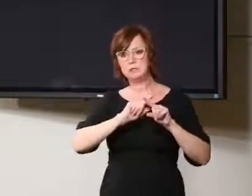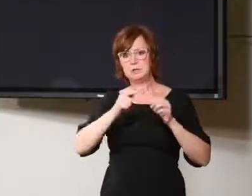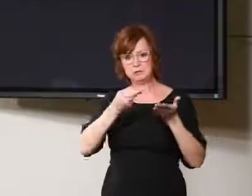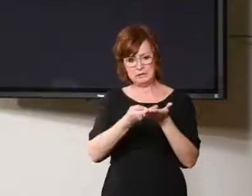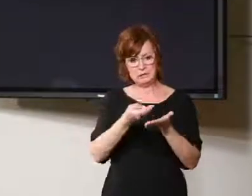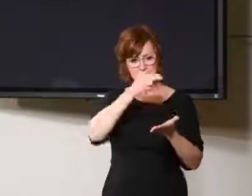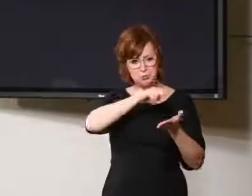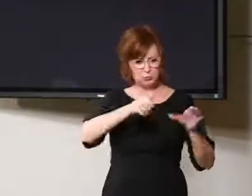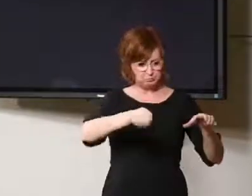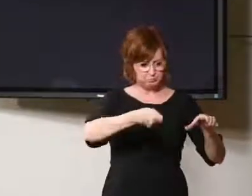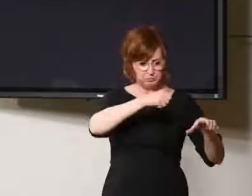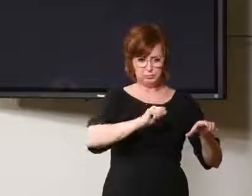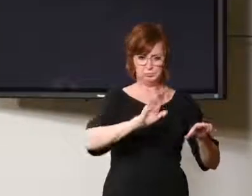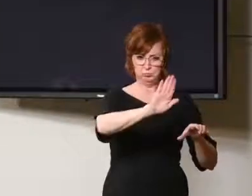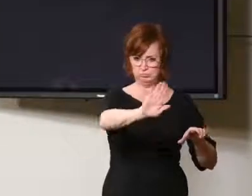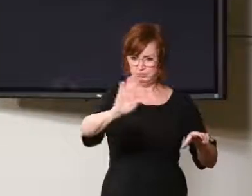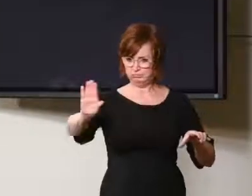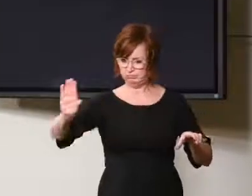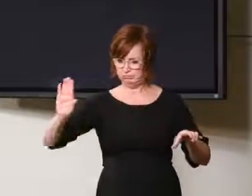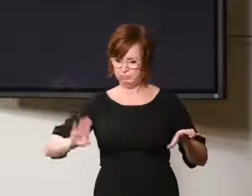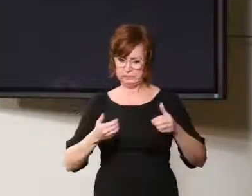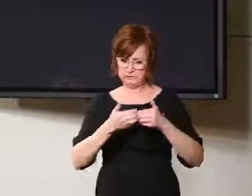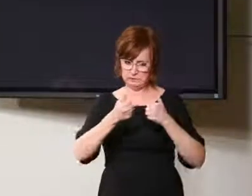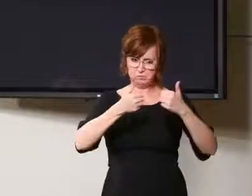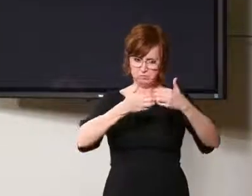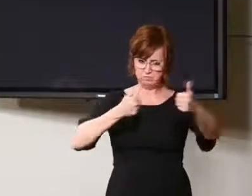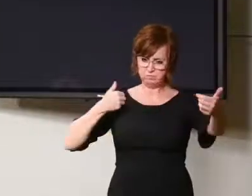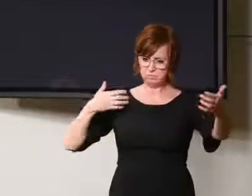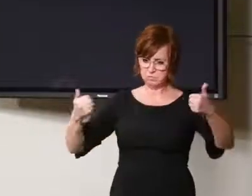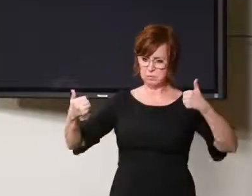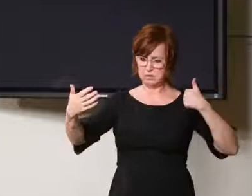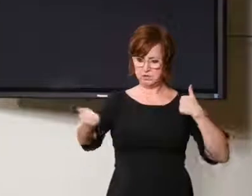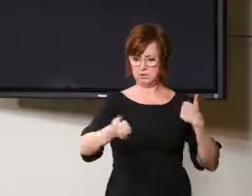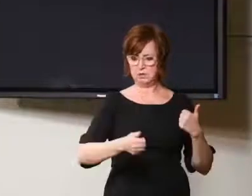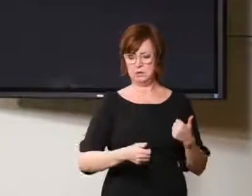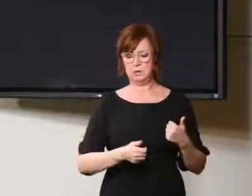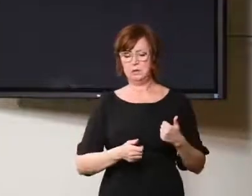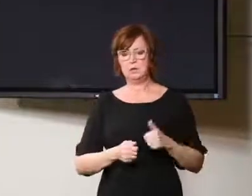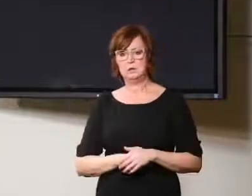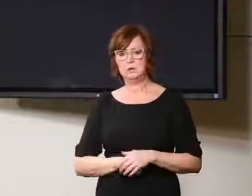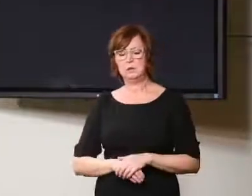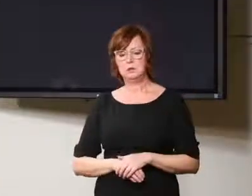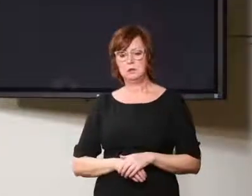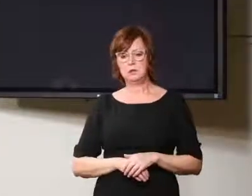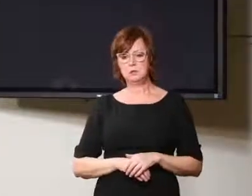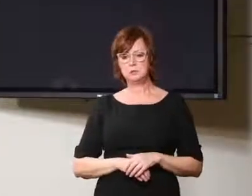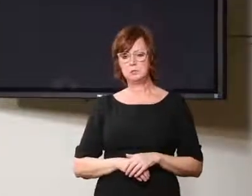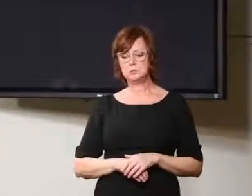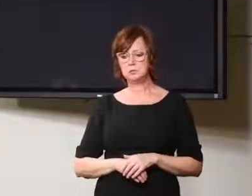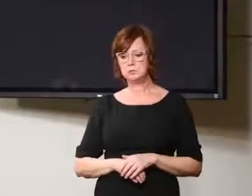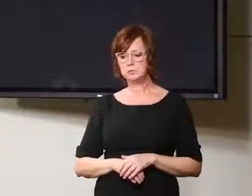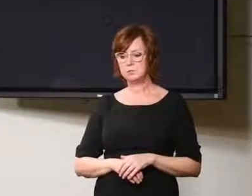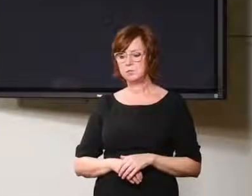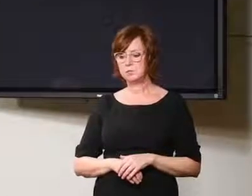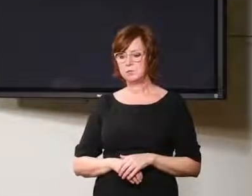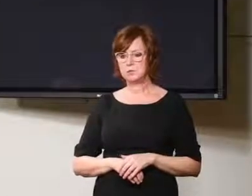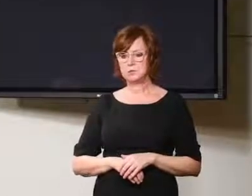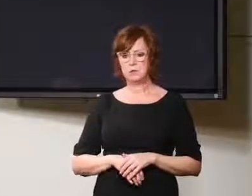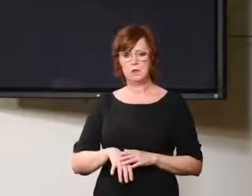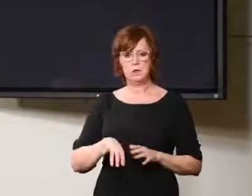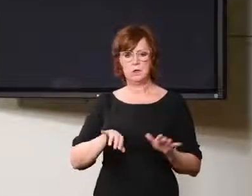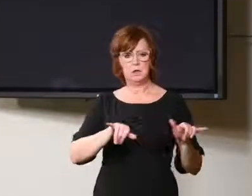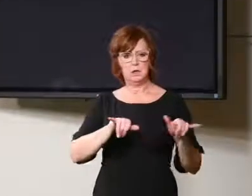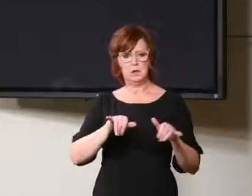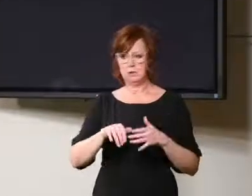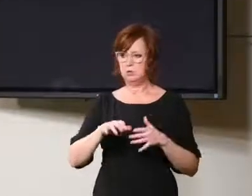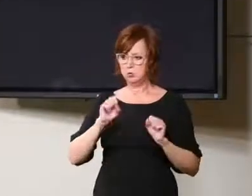carefully, just like in a shared custody situation, you can have a situation where 2 or 3 friends can decide to meet